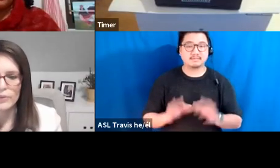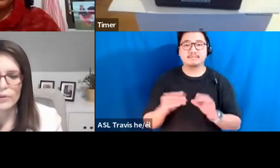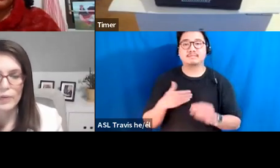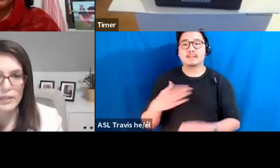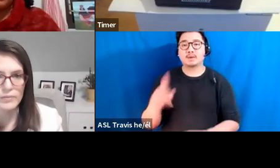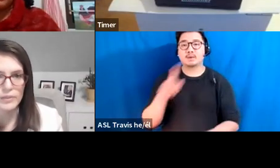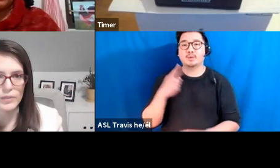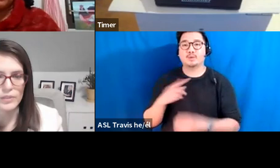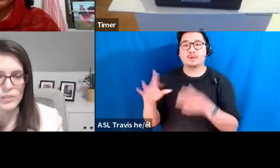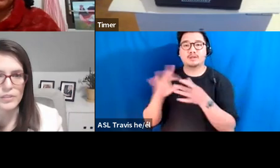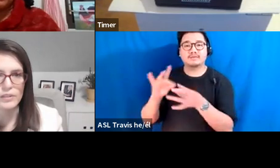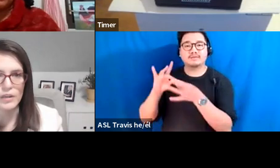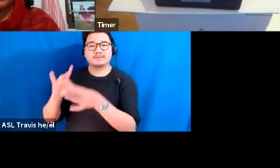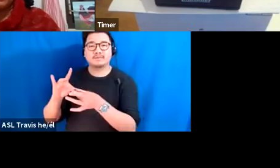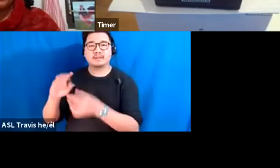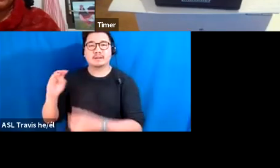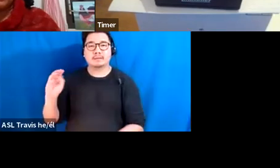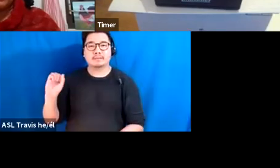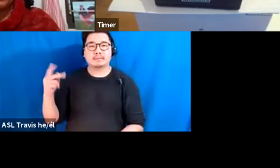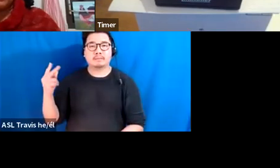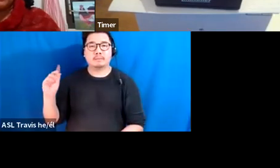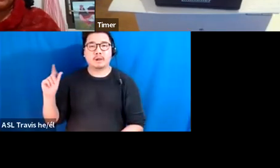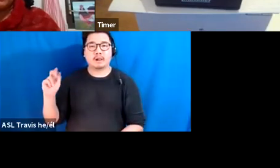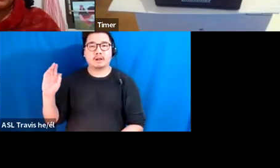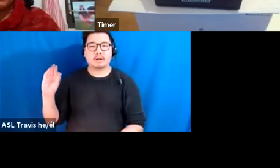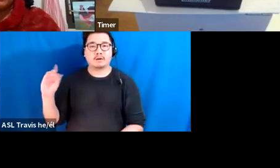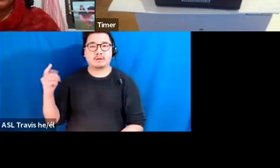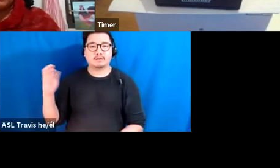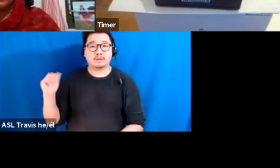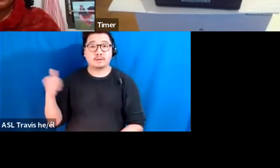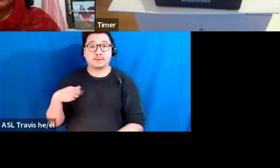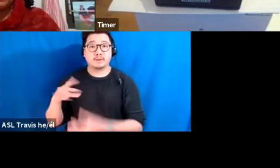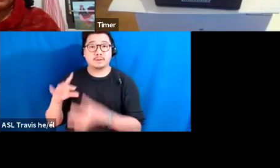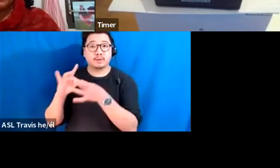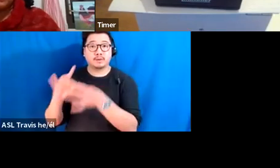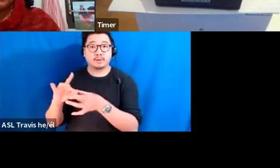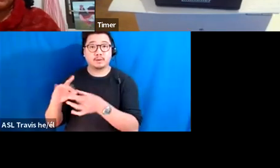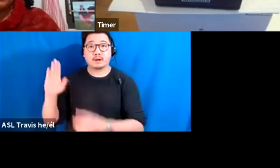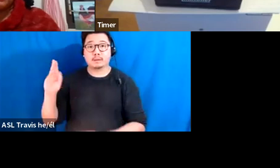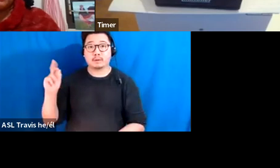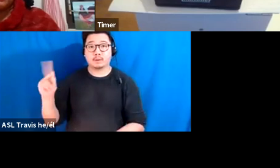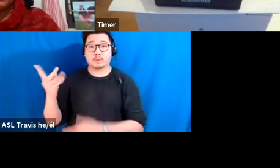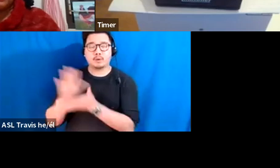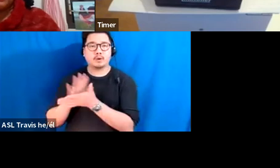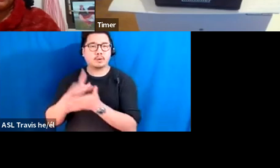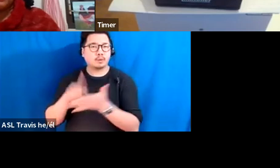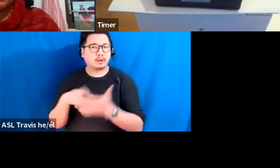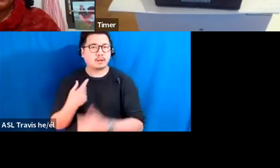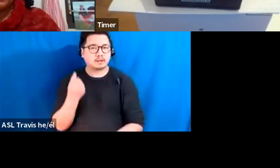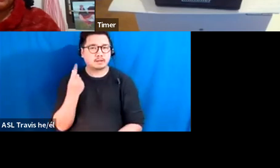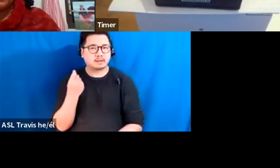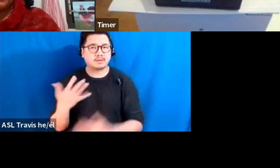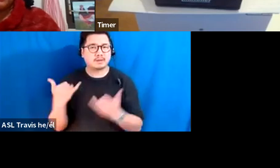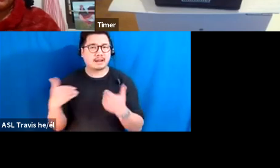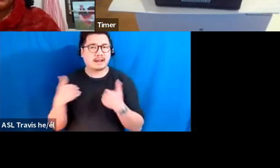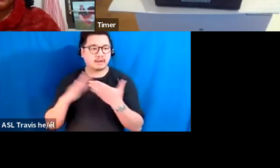with the gray configuration um that we're talking about regarding the burke i'm understanding that there's been a community